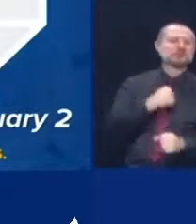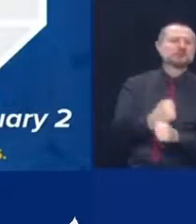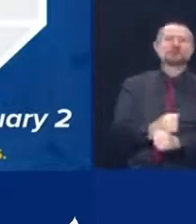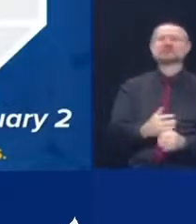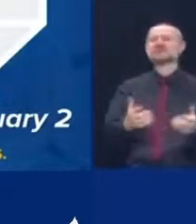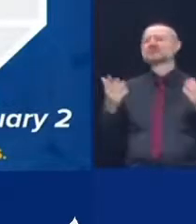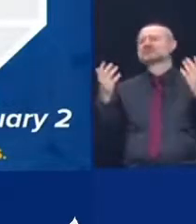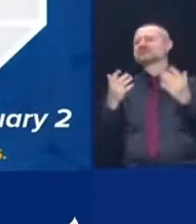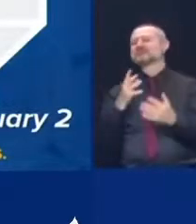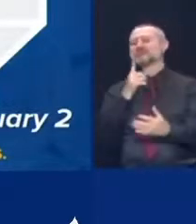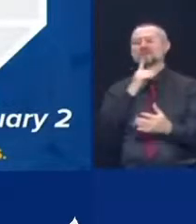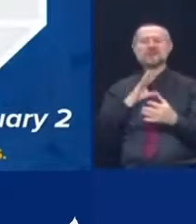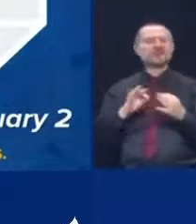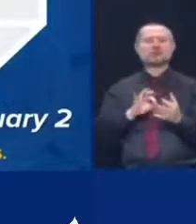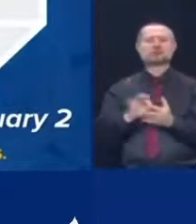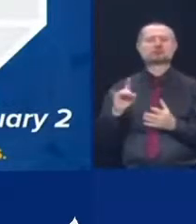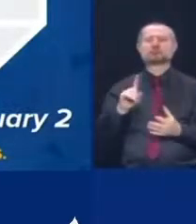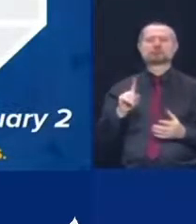year.